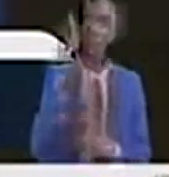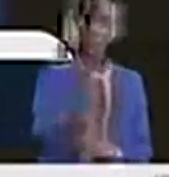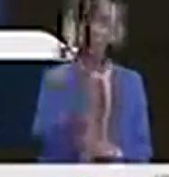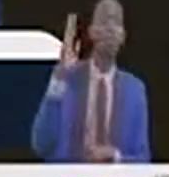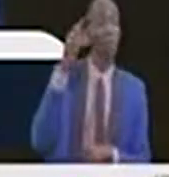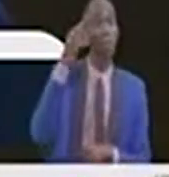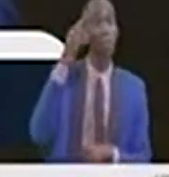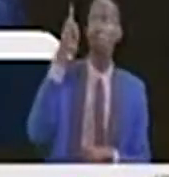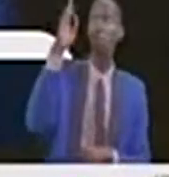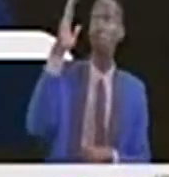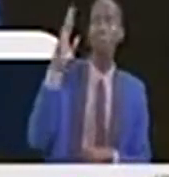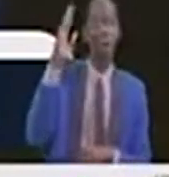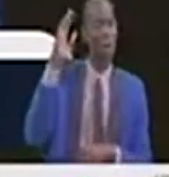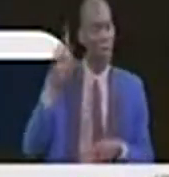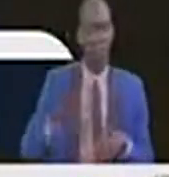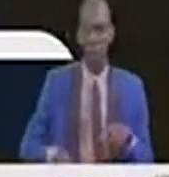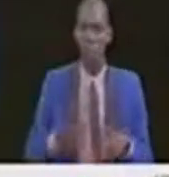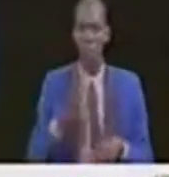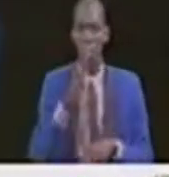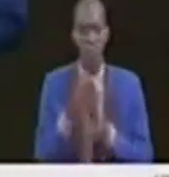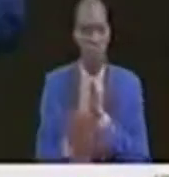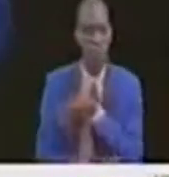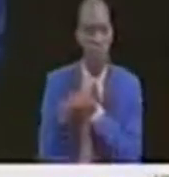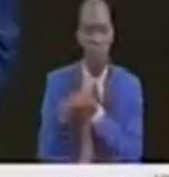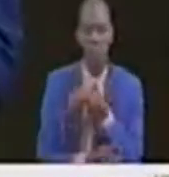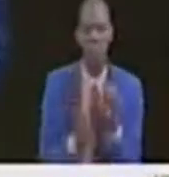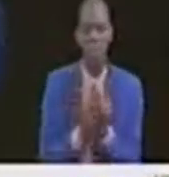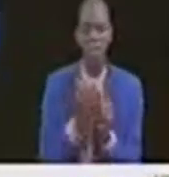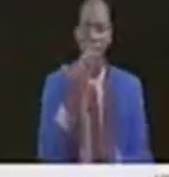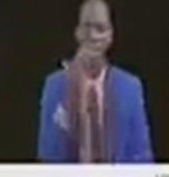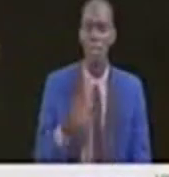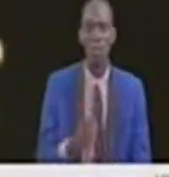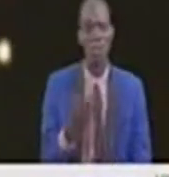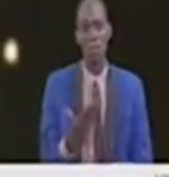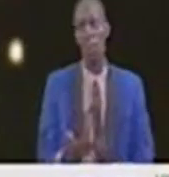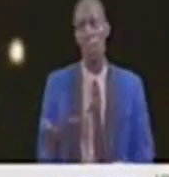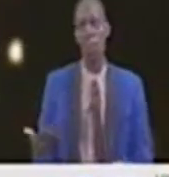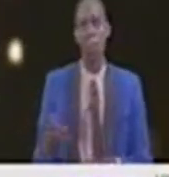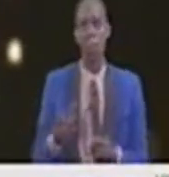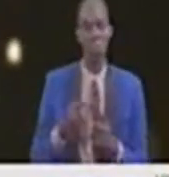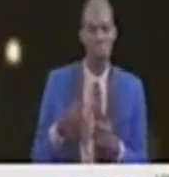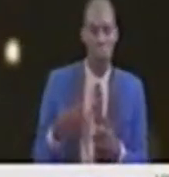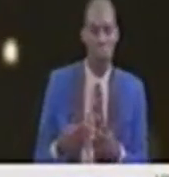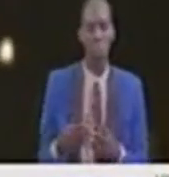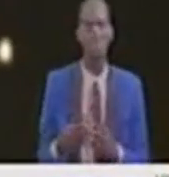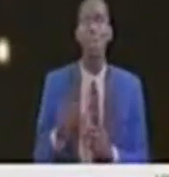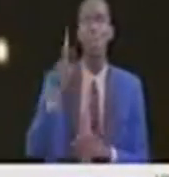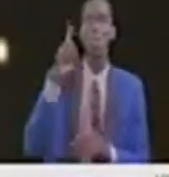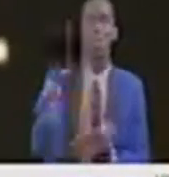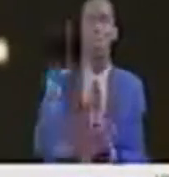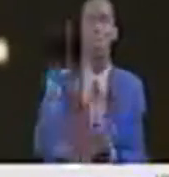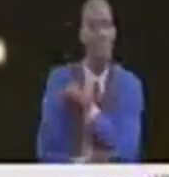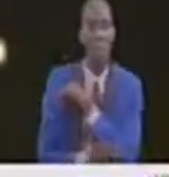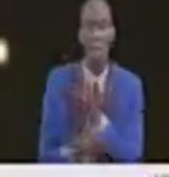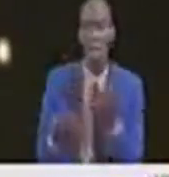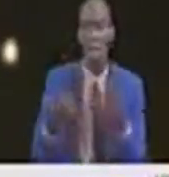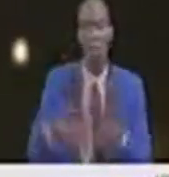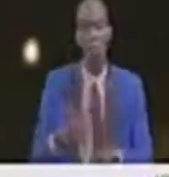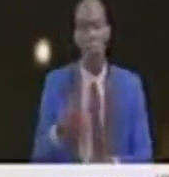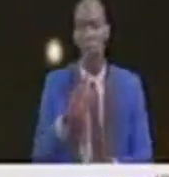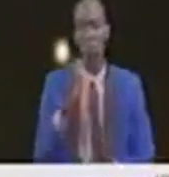God cannot be tempted with evil, neither tempted he any man. Look at